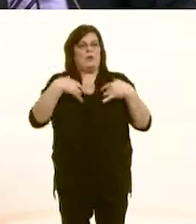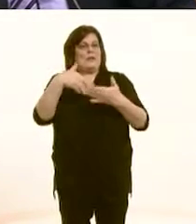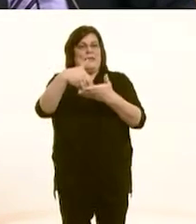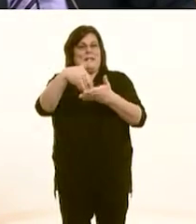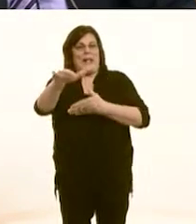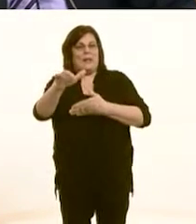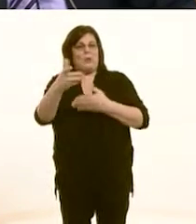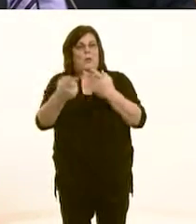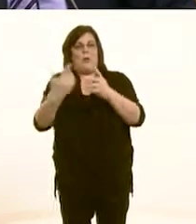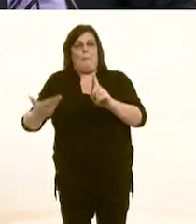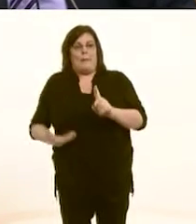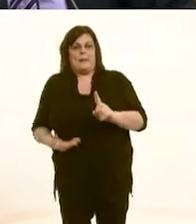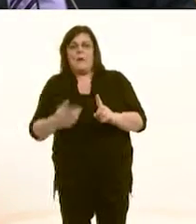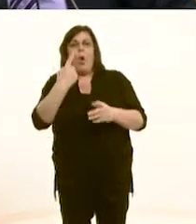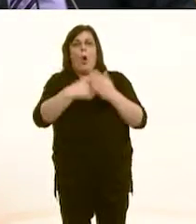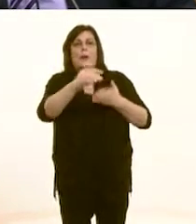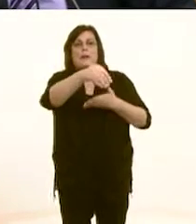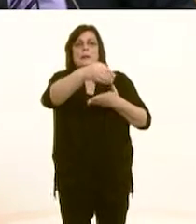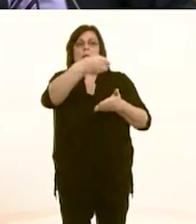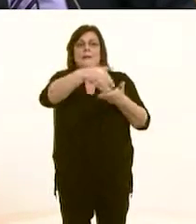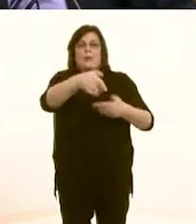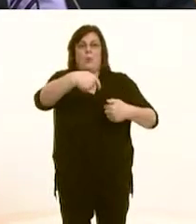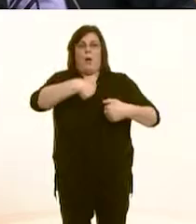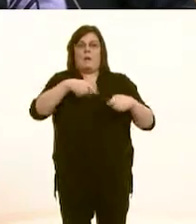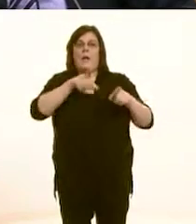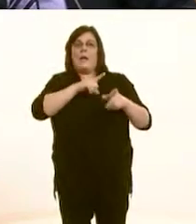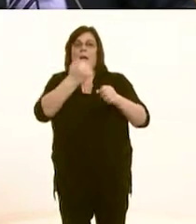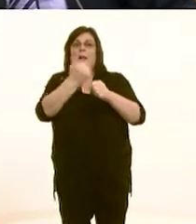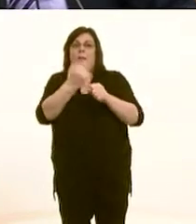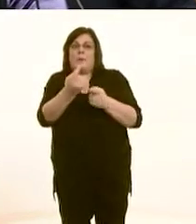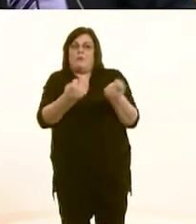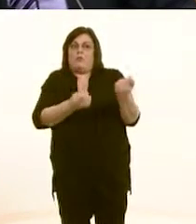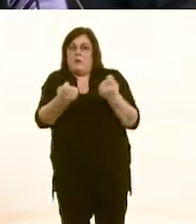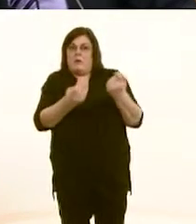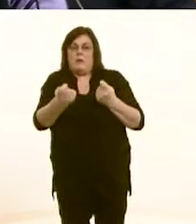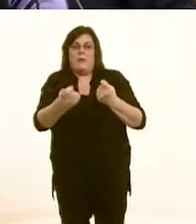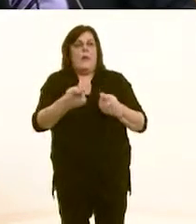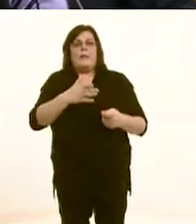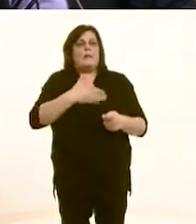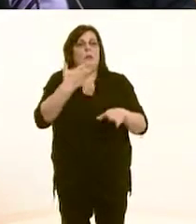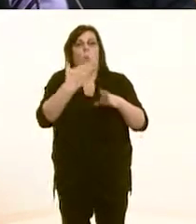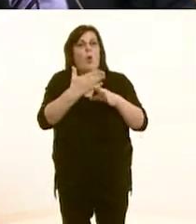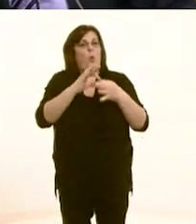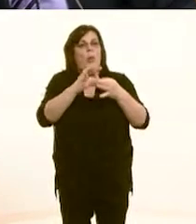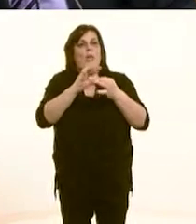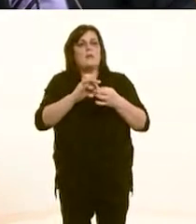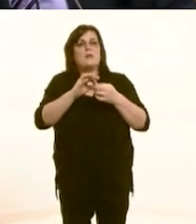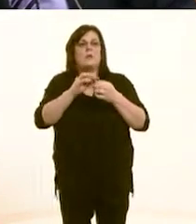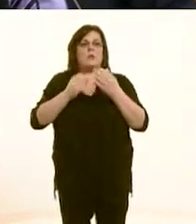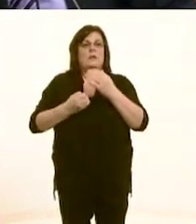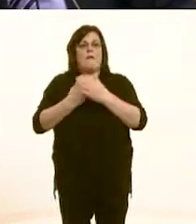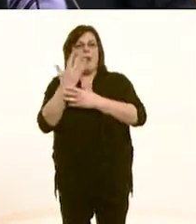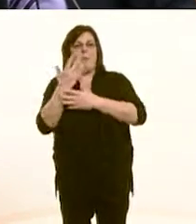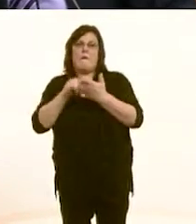private buyer. They were interested in selling it to us as a government. They were not interested in working with us on route development. They made that